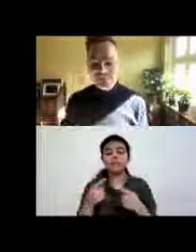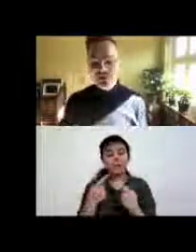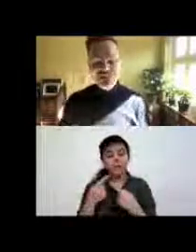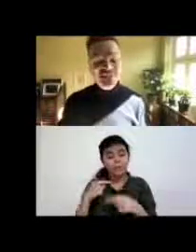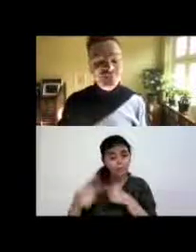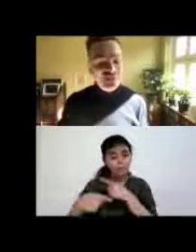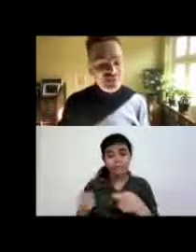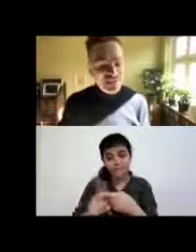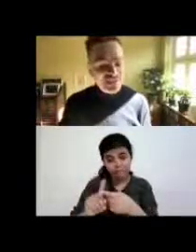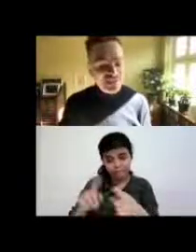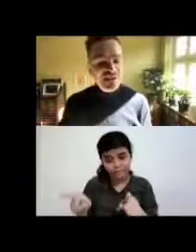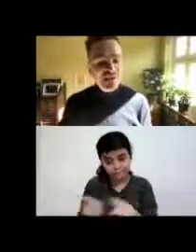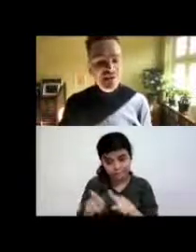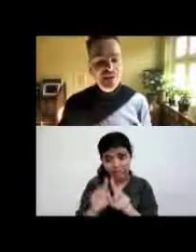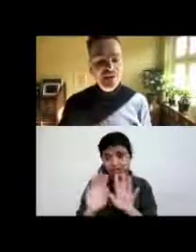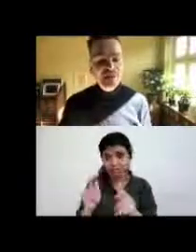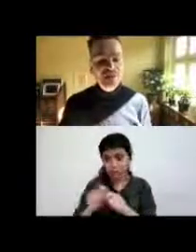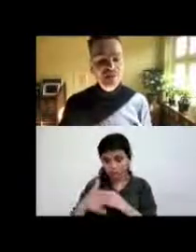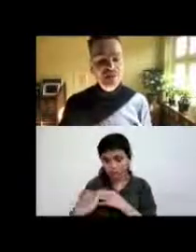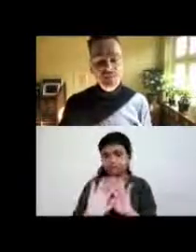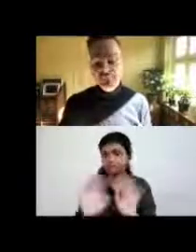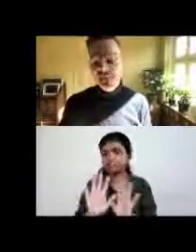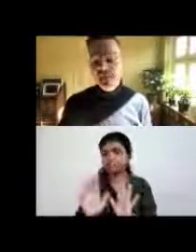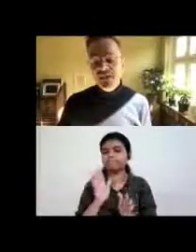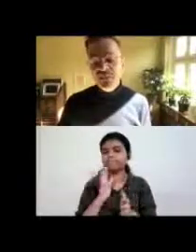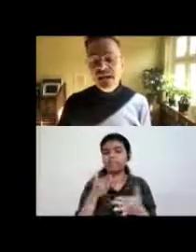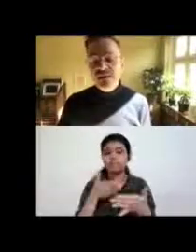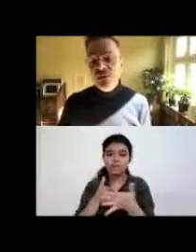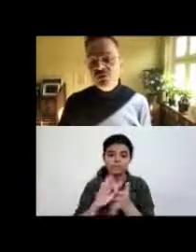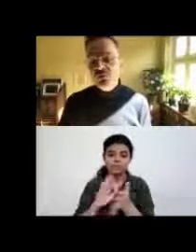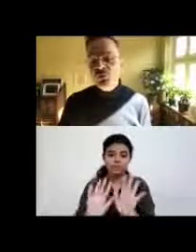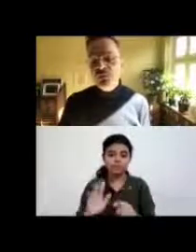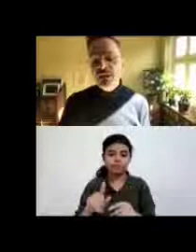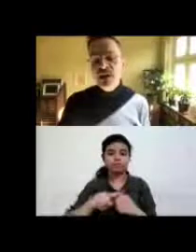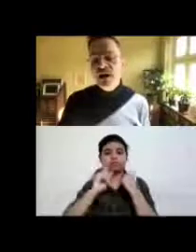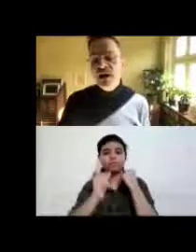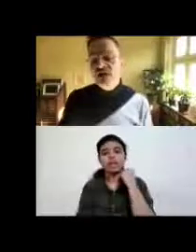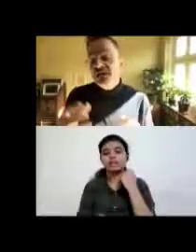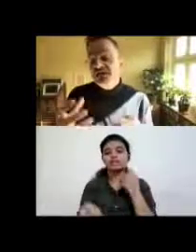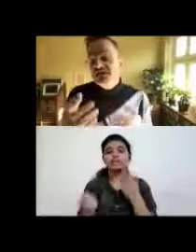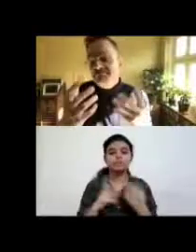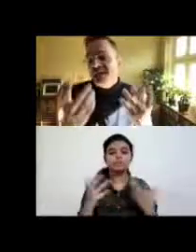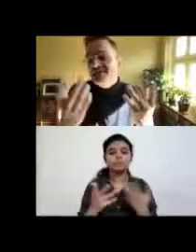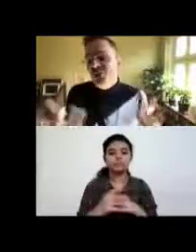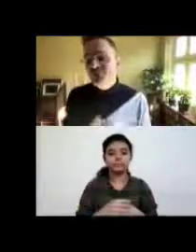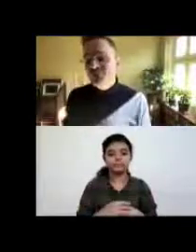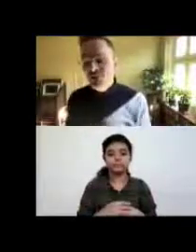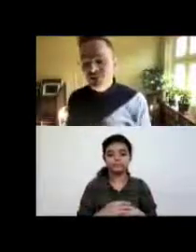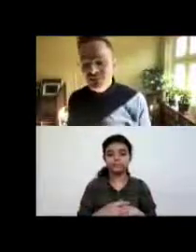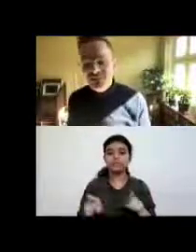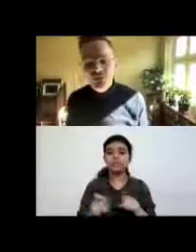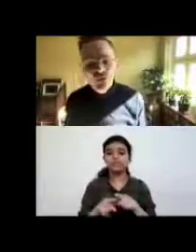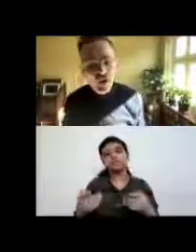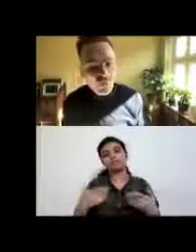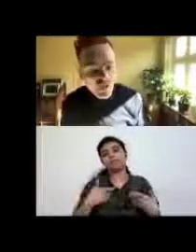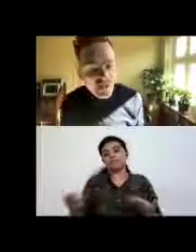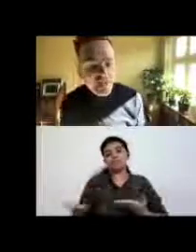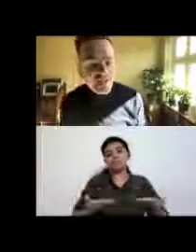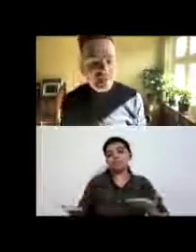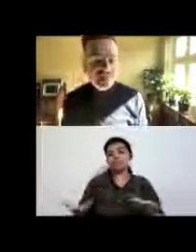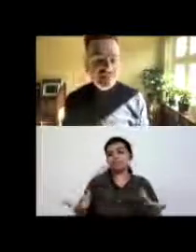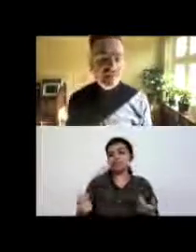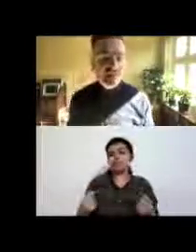us because it is very challenging. And at the end also we are just like service persons for